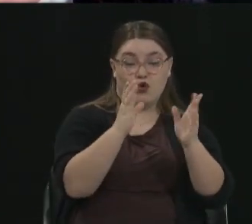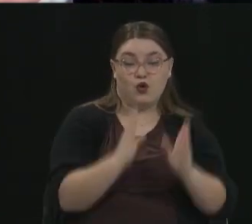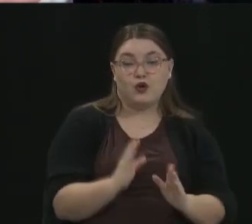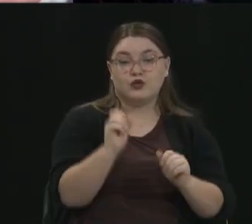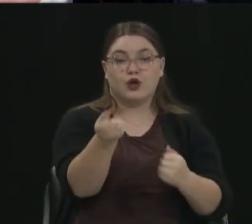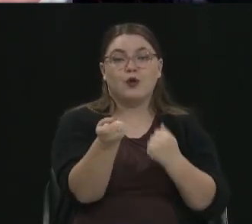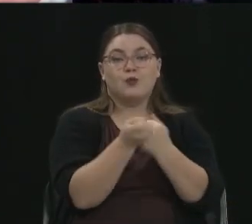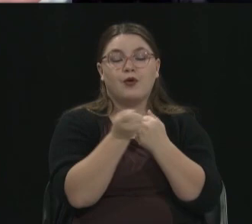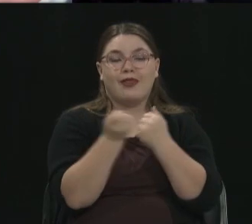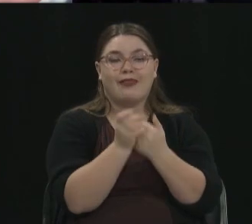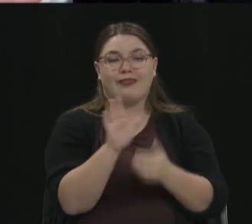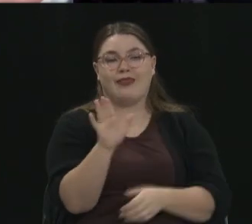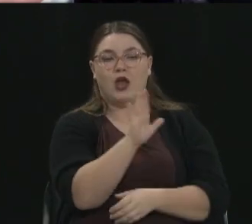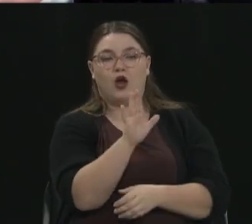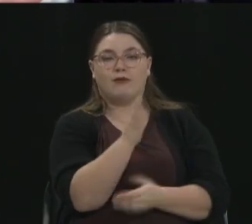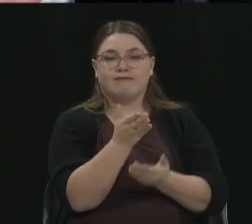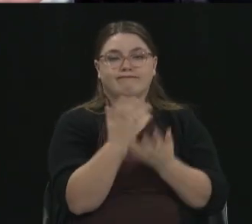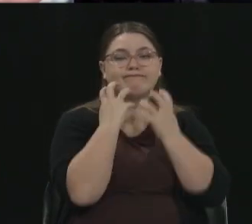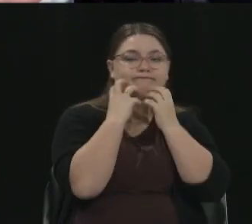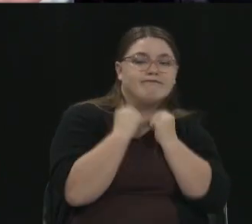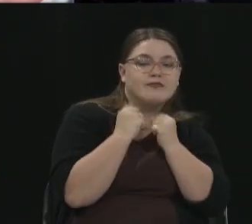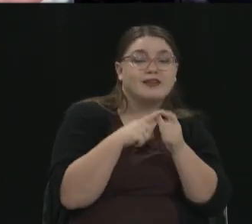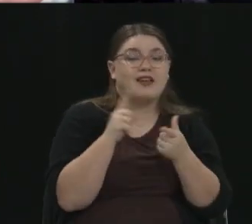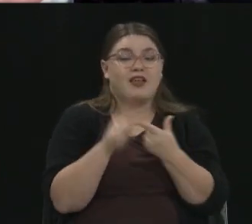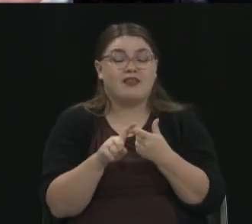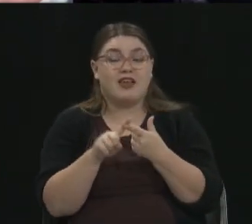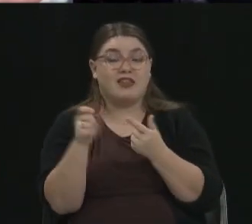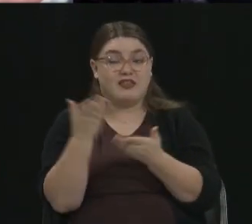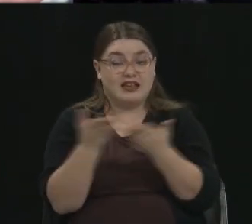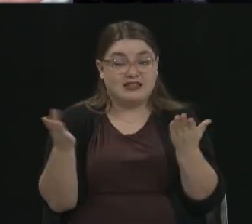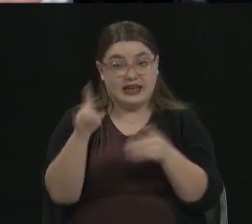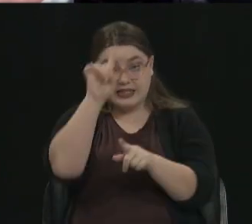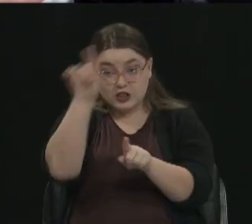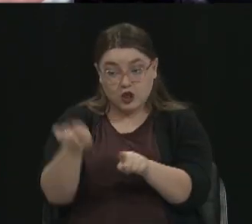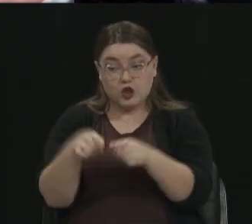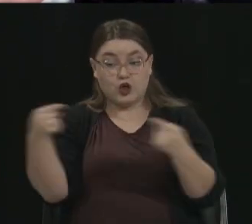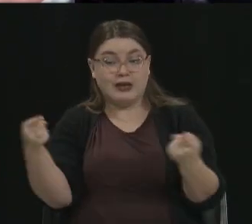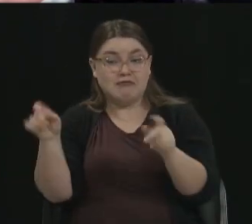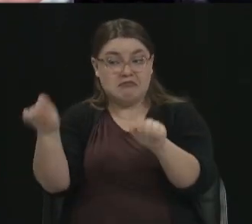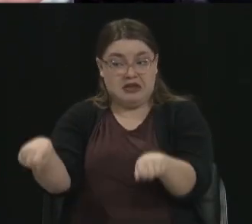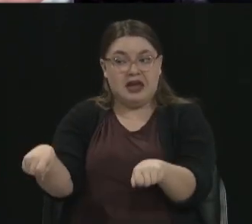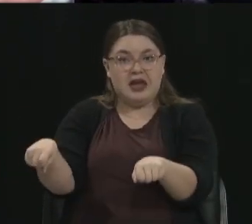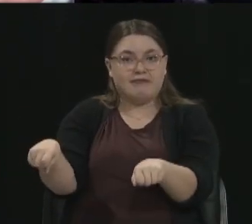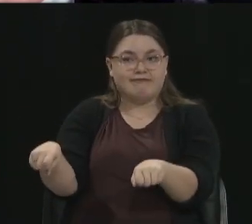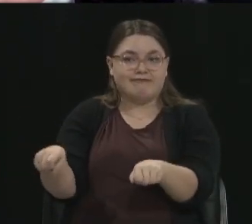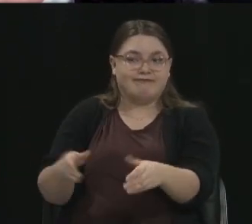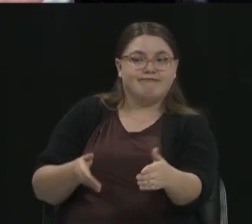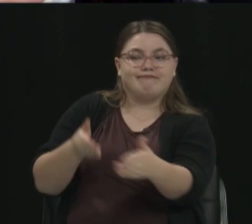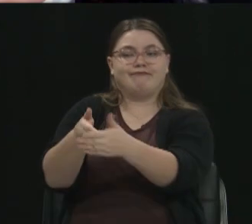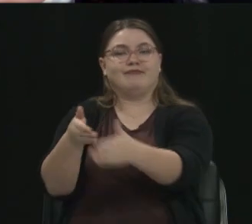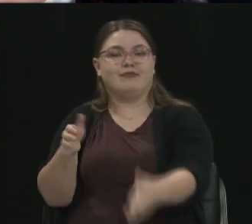that they disagree with. And all of that makes it more difficult for us to know who's really influencing the outcome of our